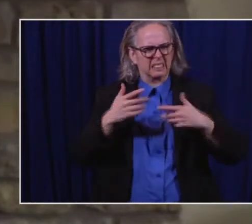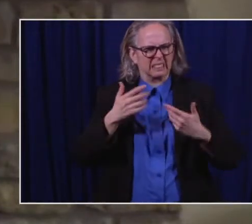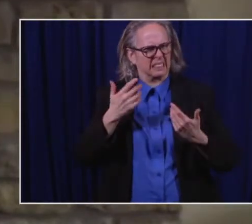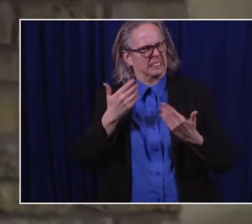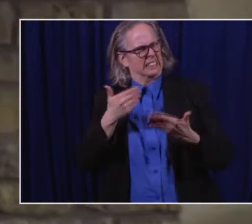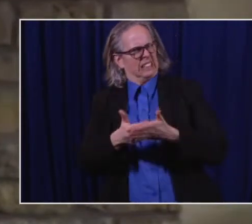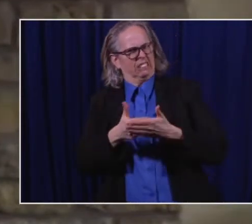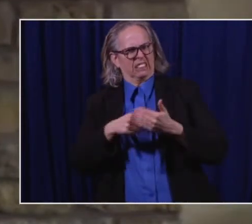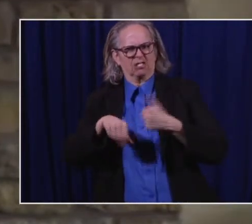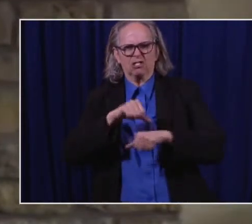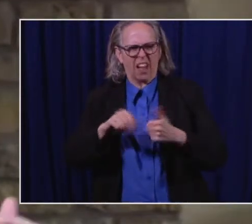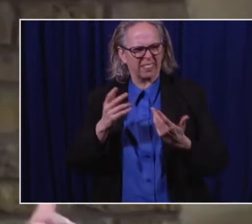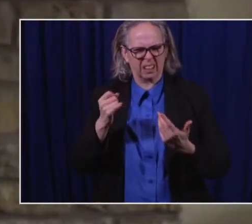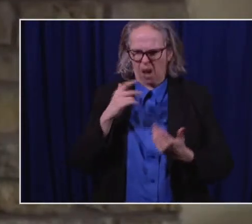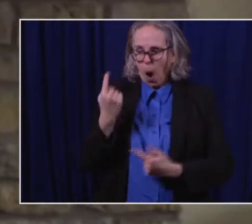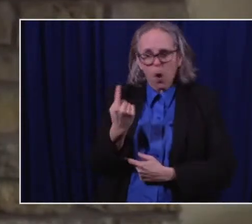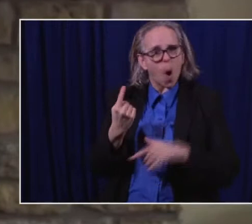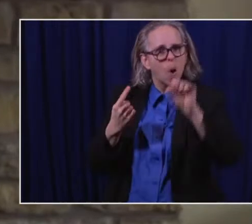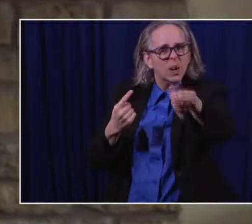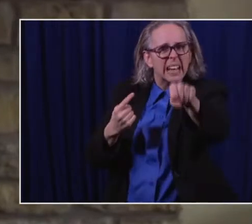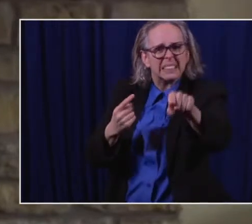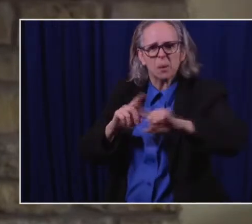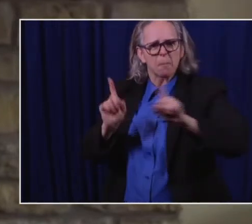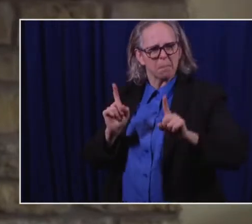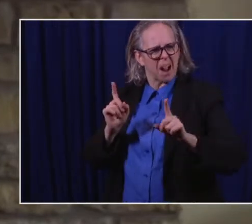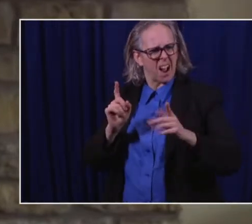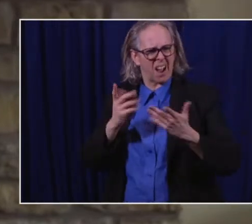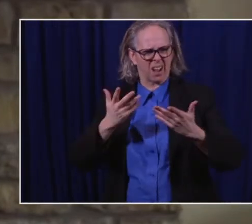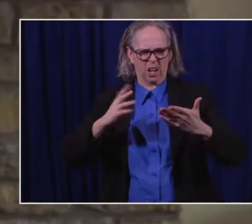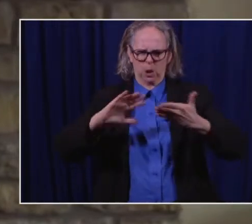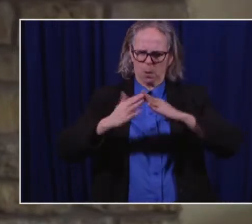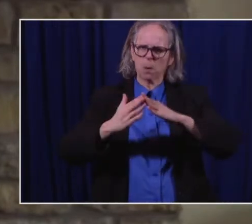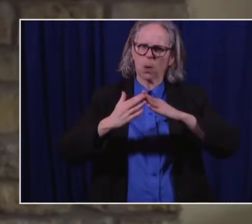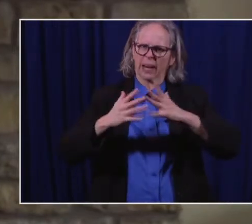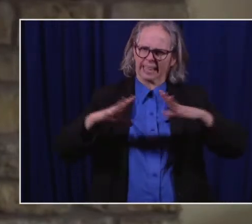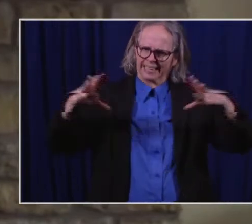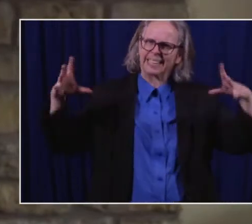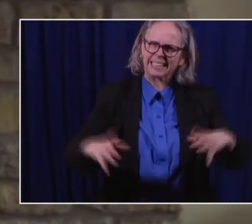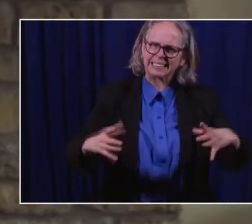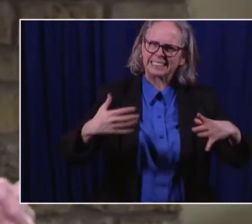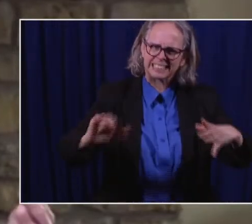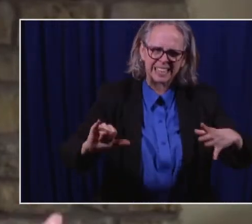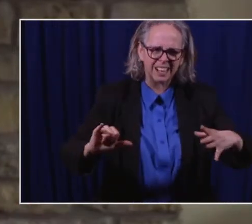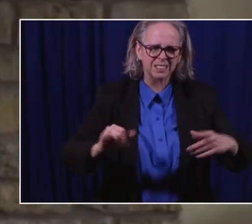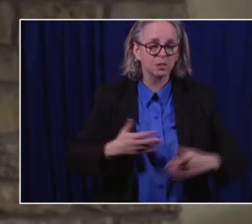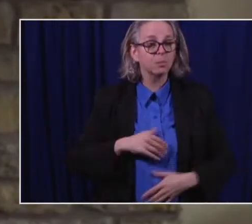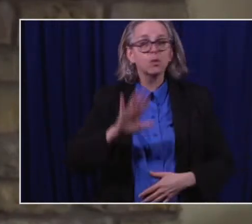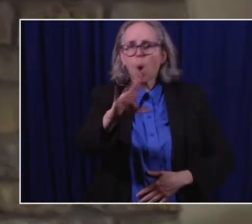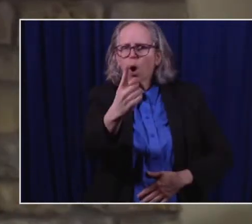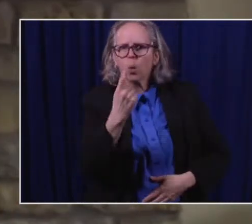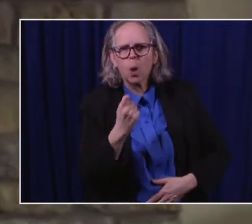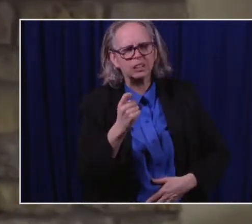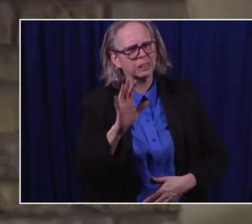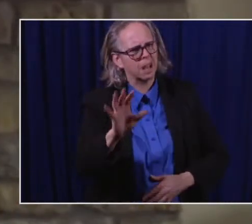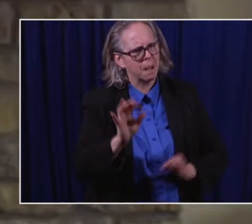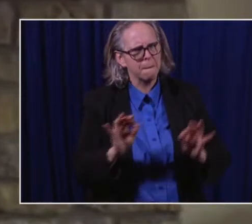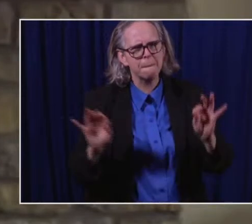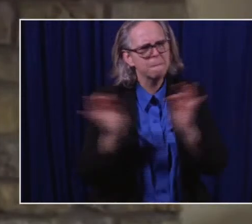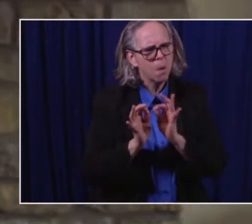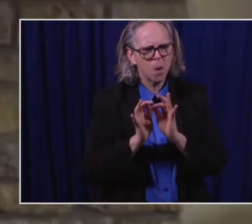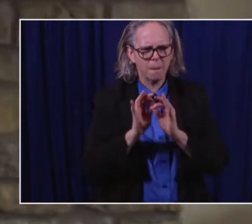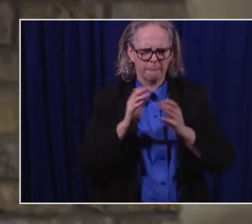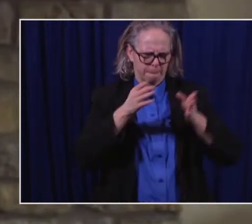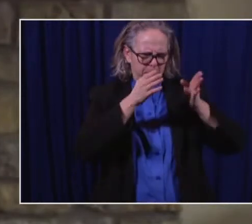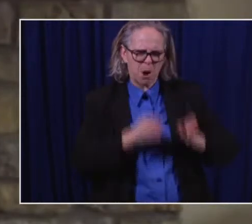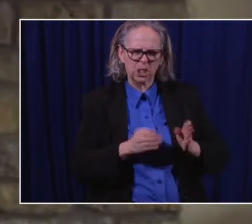But your question, it takes it even one step further. Someone who is more remote, living